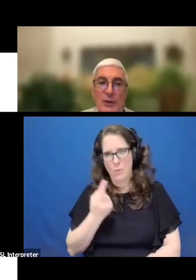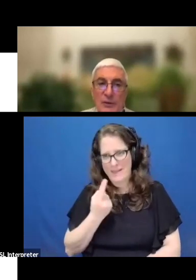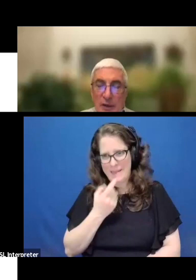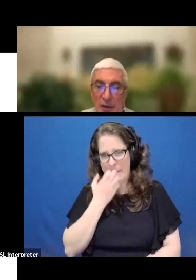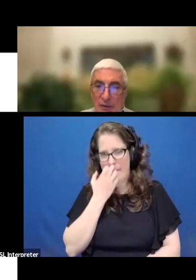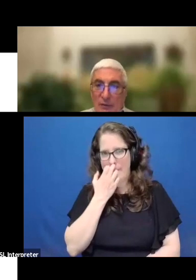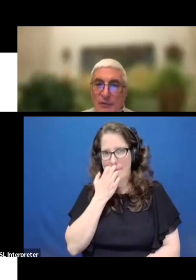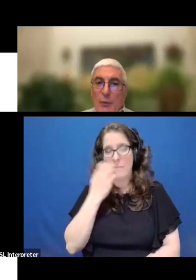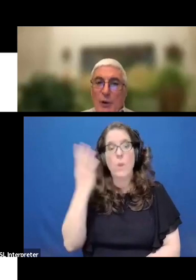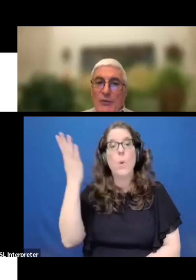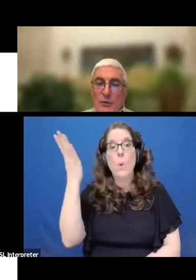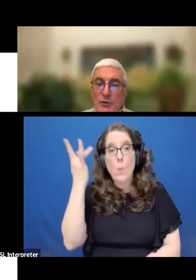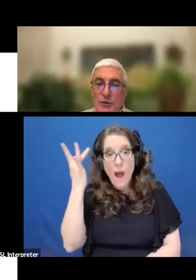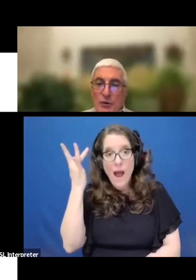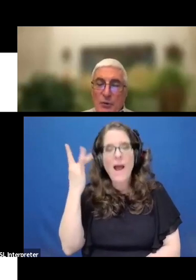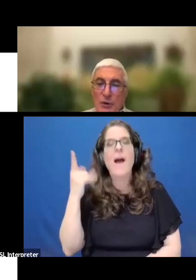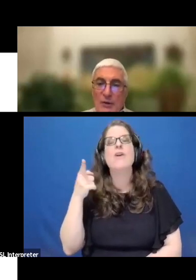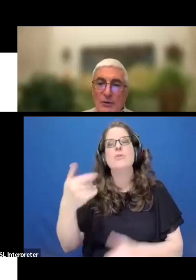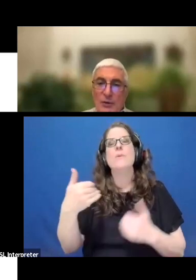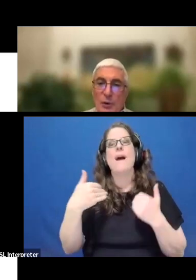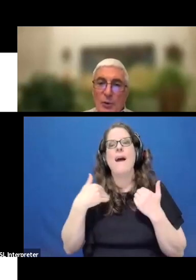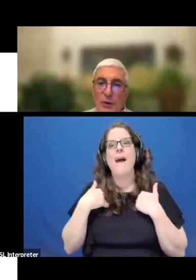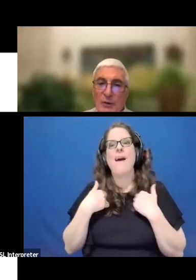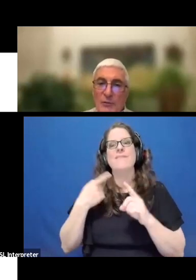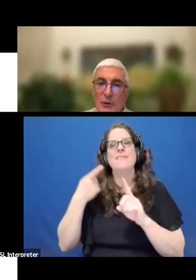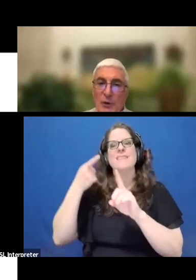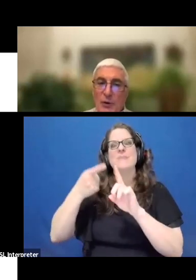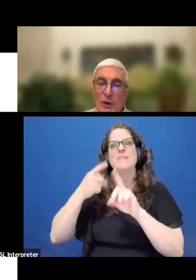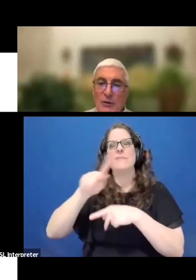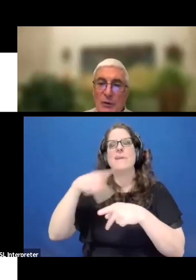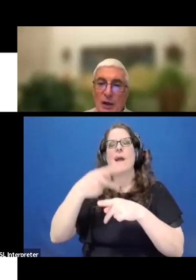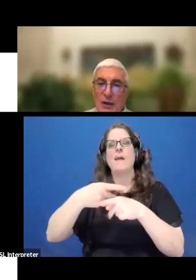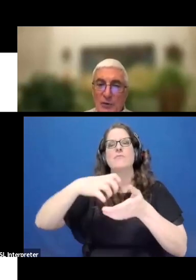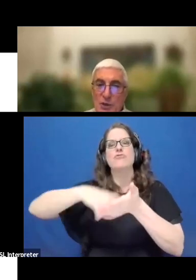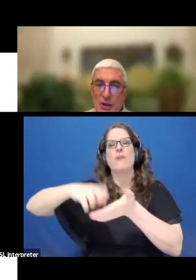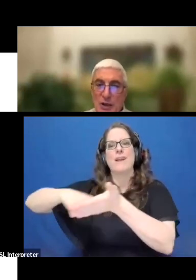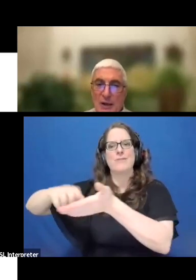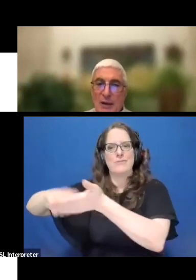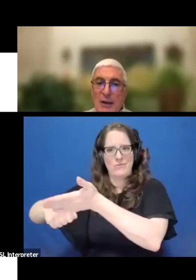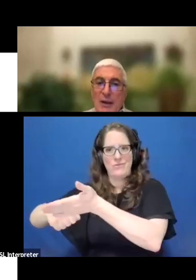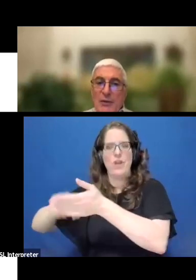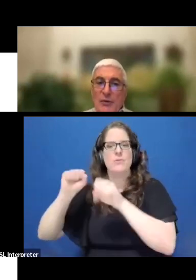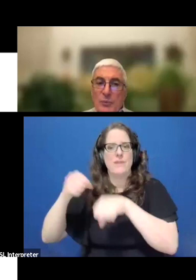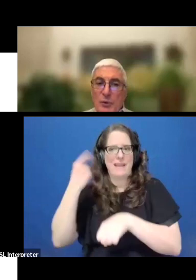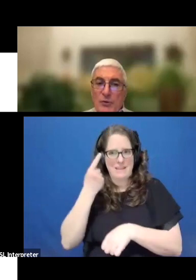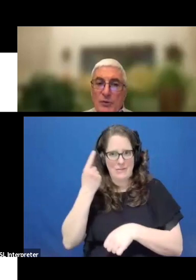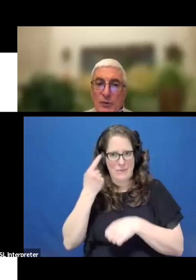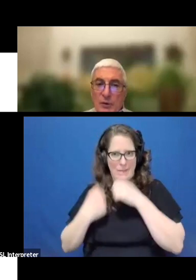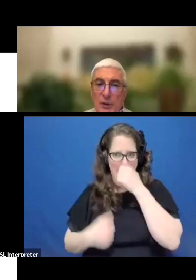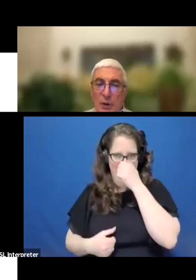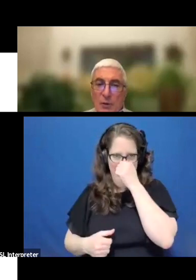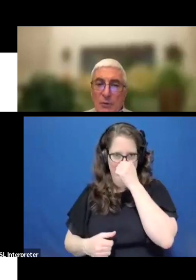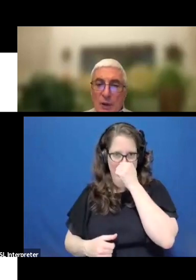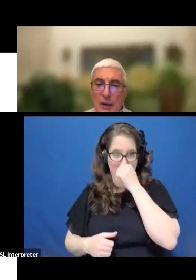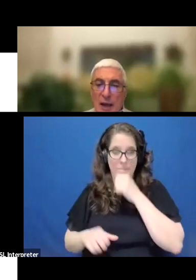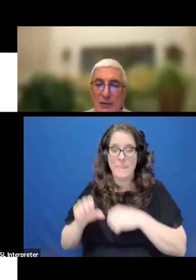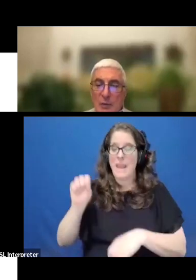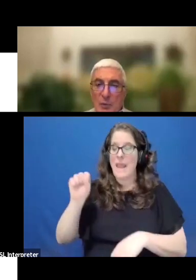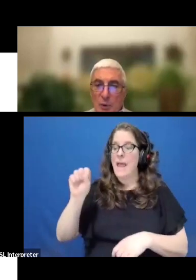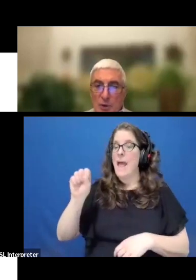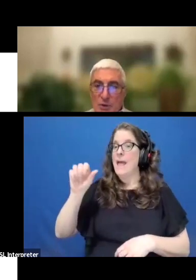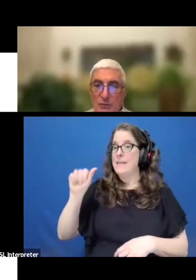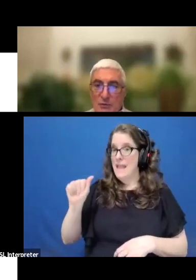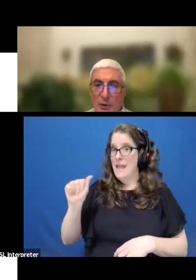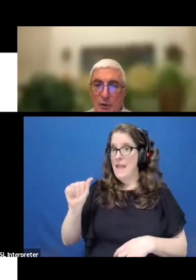The reason is when Social Security determines if your earnings are SGA, they're supposed to look only at